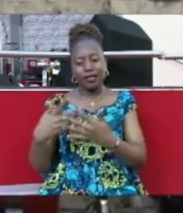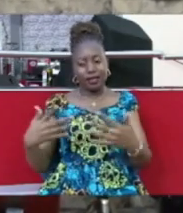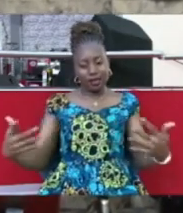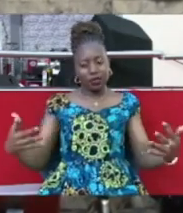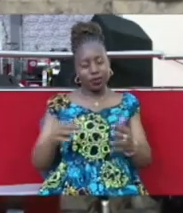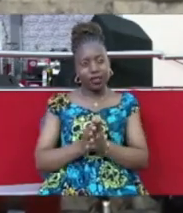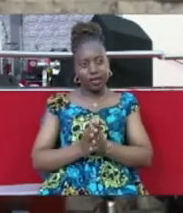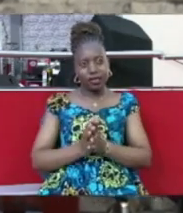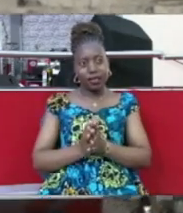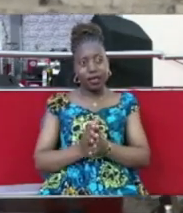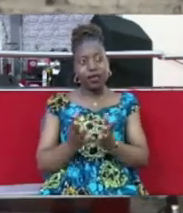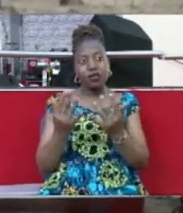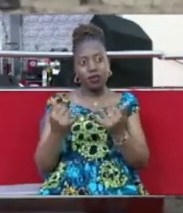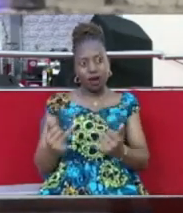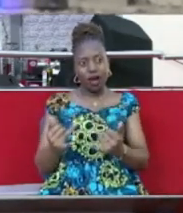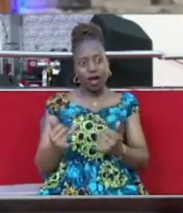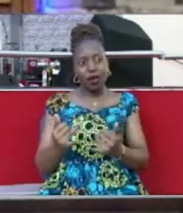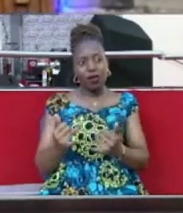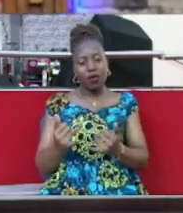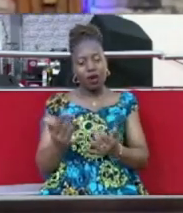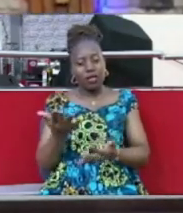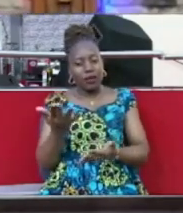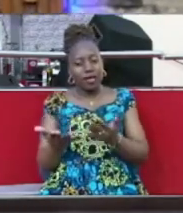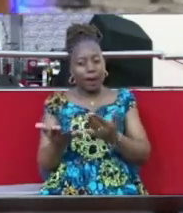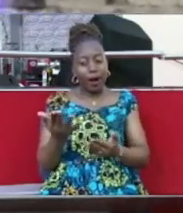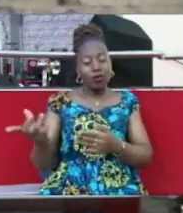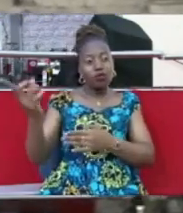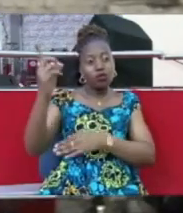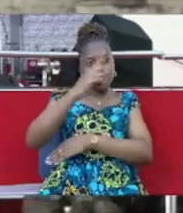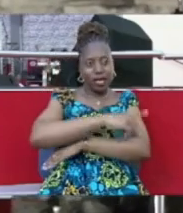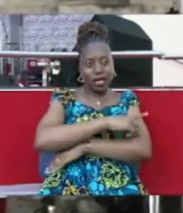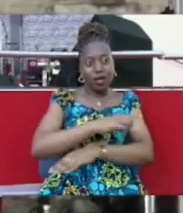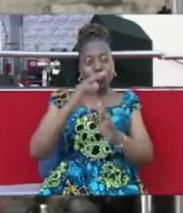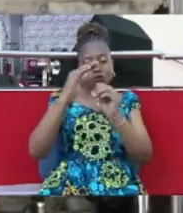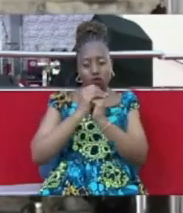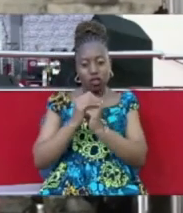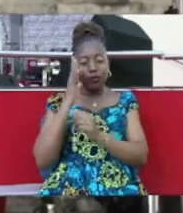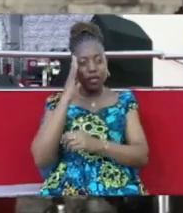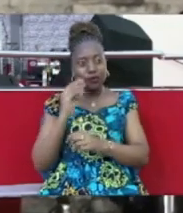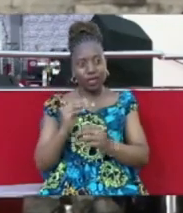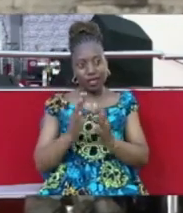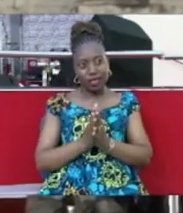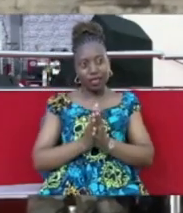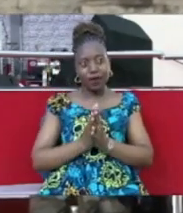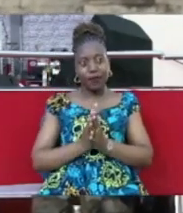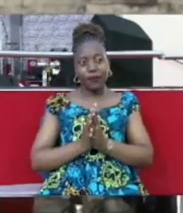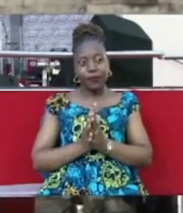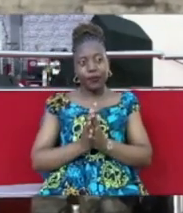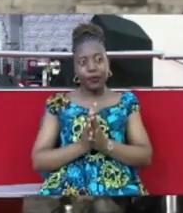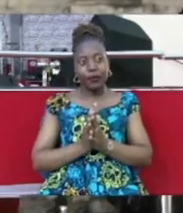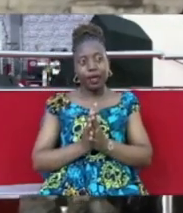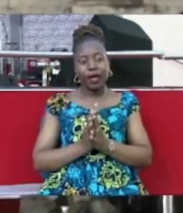instrumentalists. And so just about a day to the worship experience,